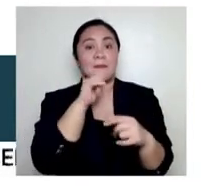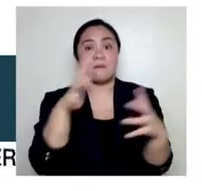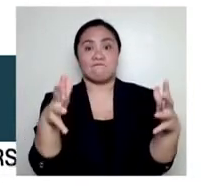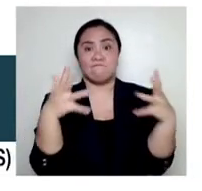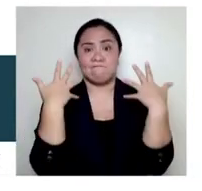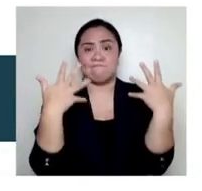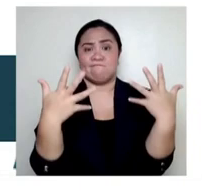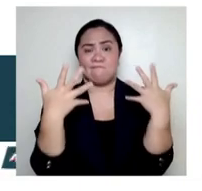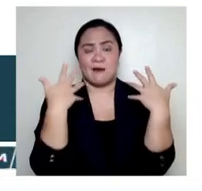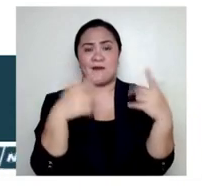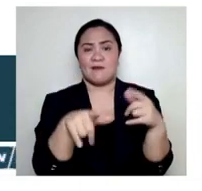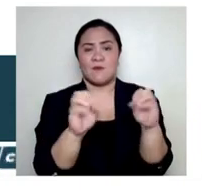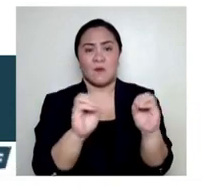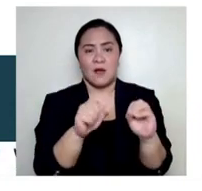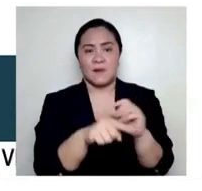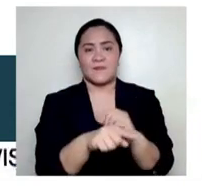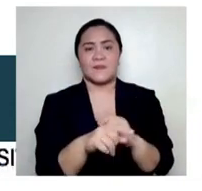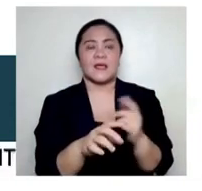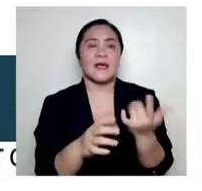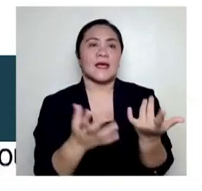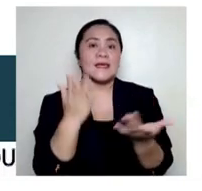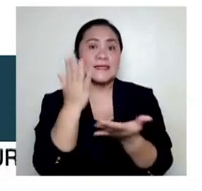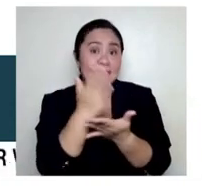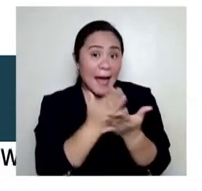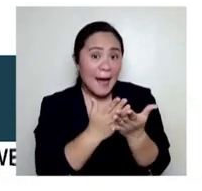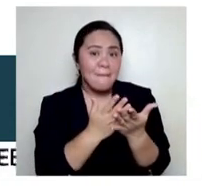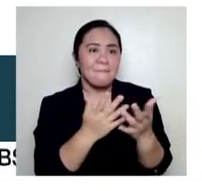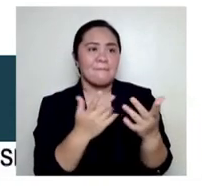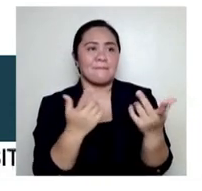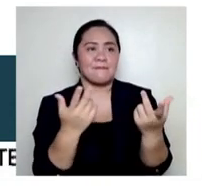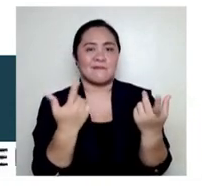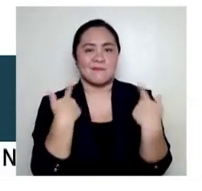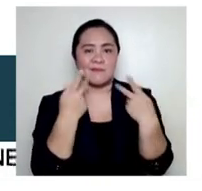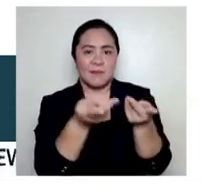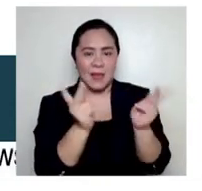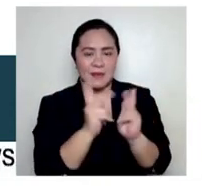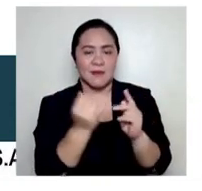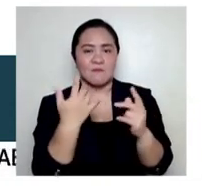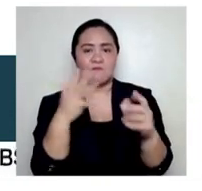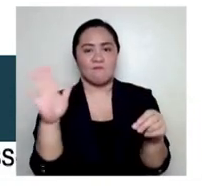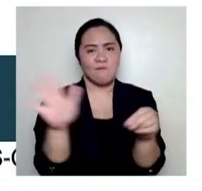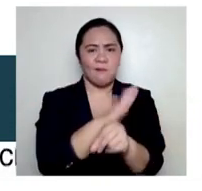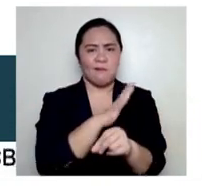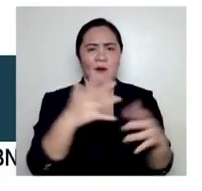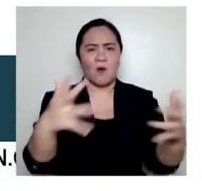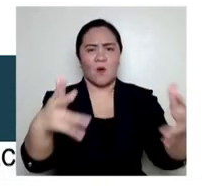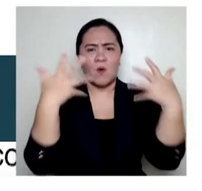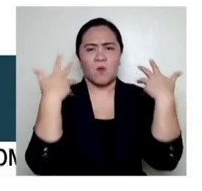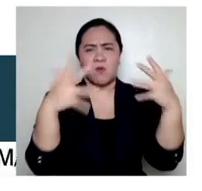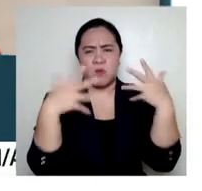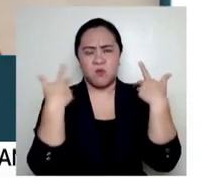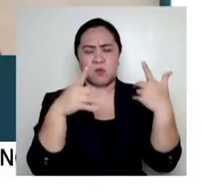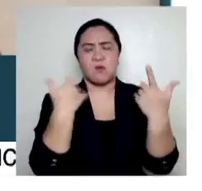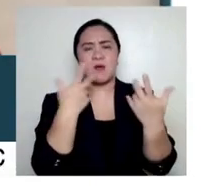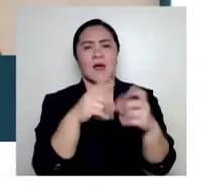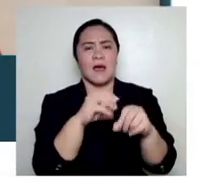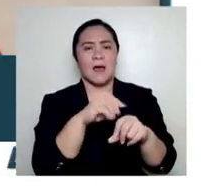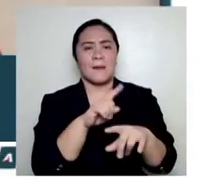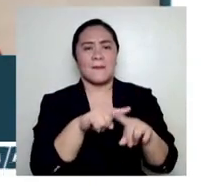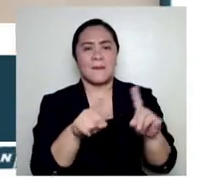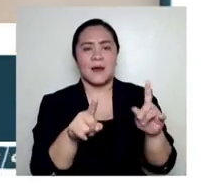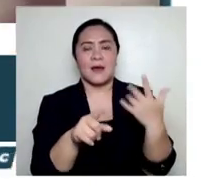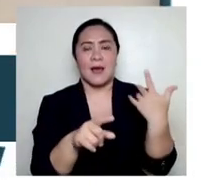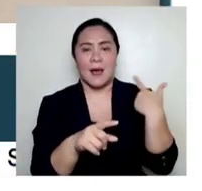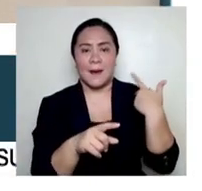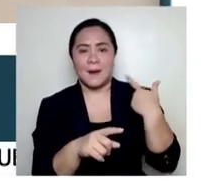indoor activities that have well ventilation, all right? So we have your carbon dioxide monitors, you have your HEPA filters,